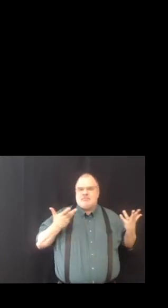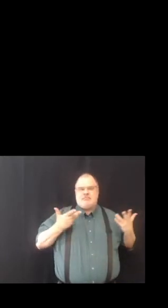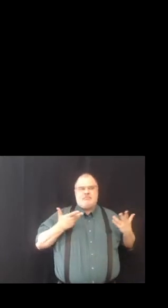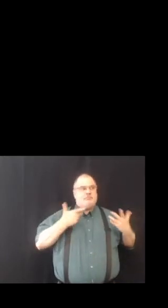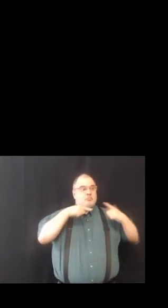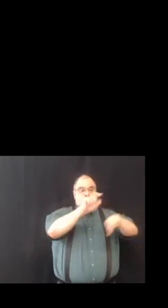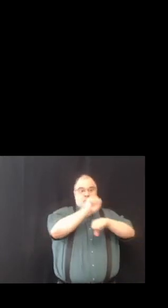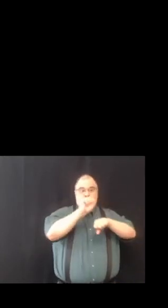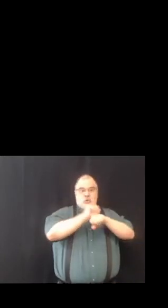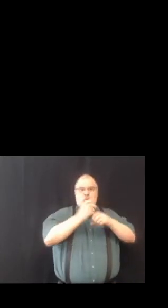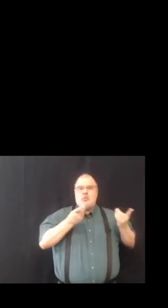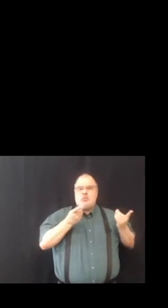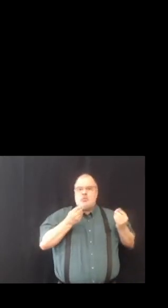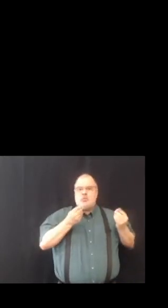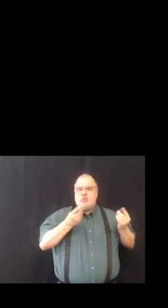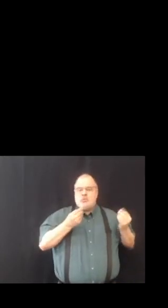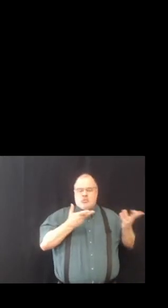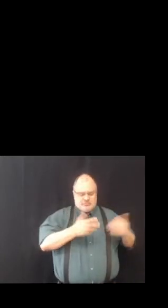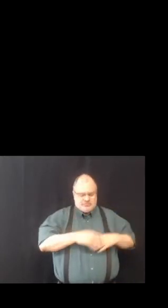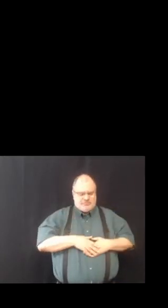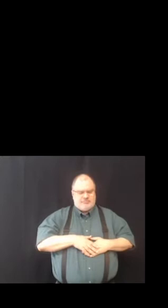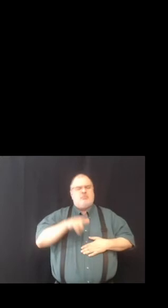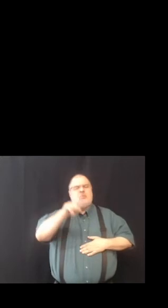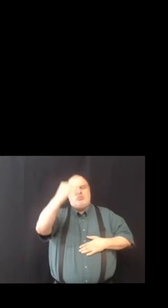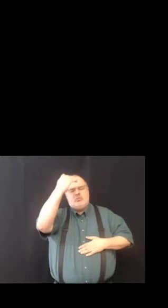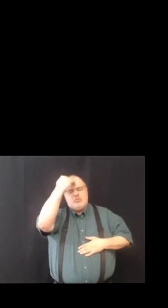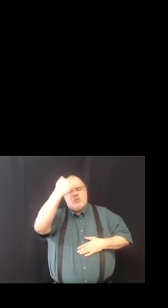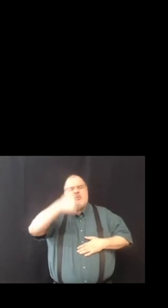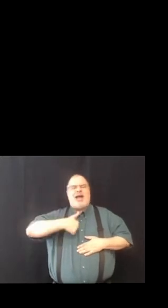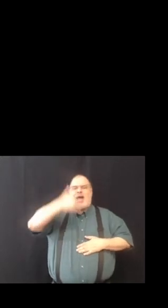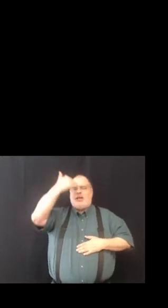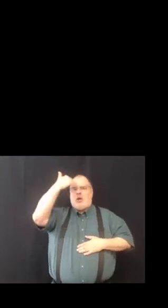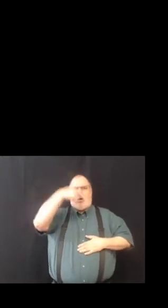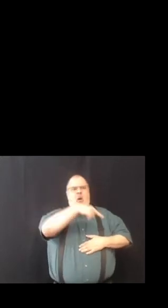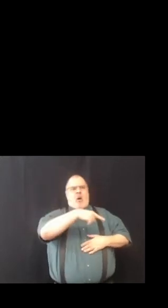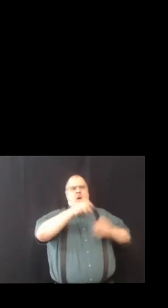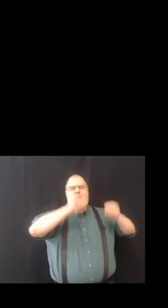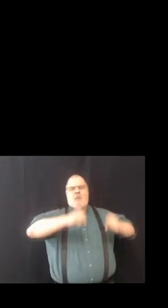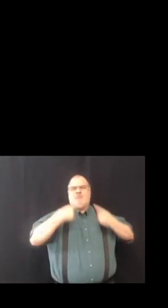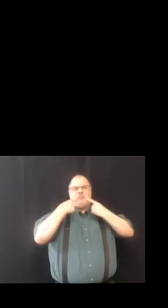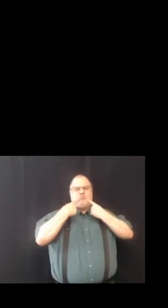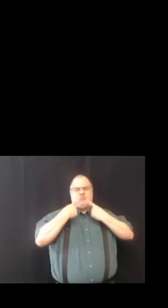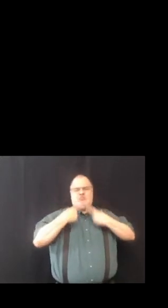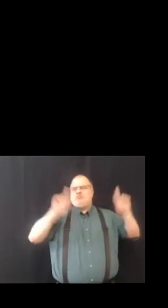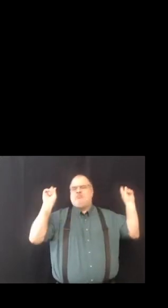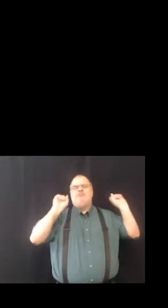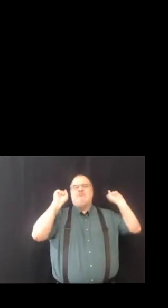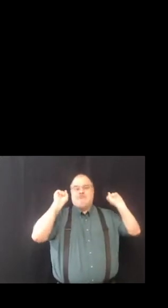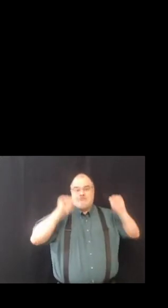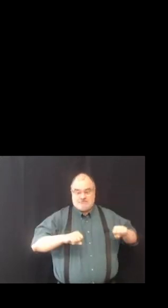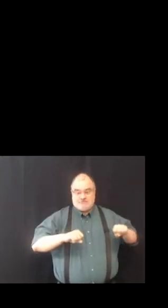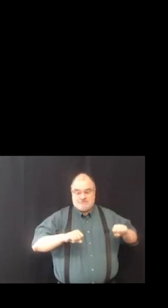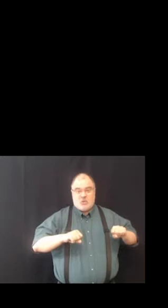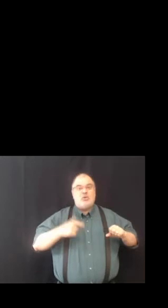time? And you know as well as I do that they can accomplish many things on many different types of jobs. So we're honoring